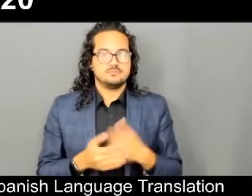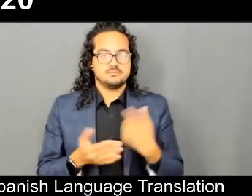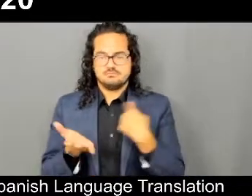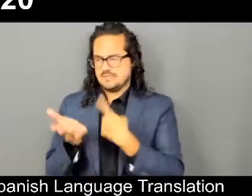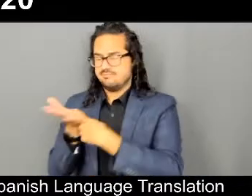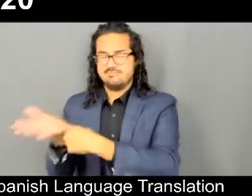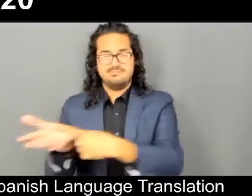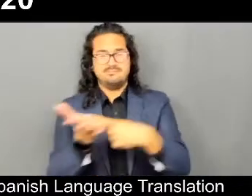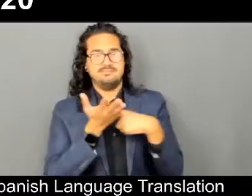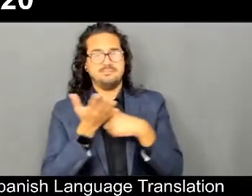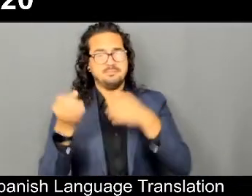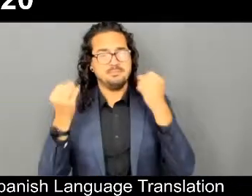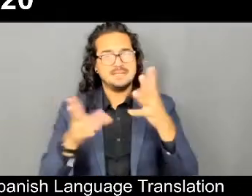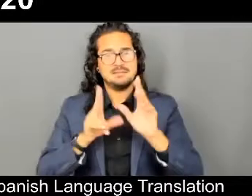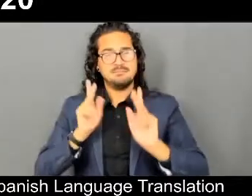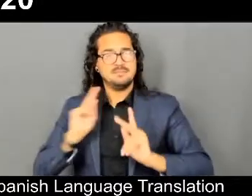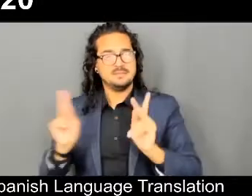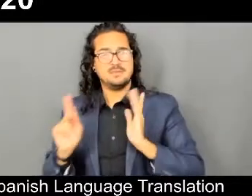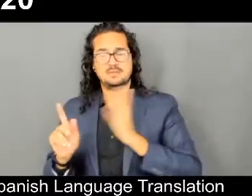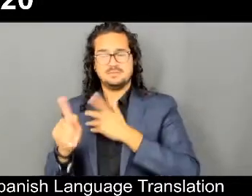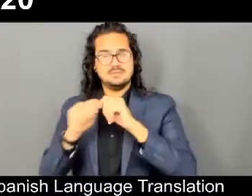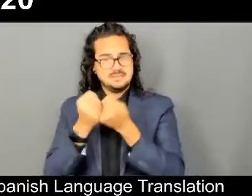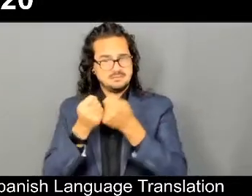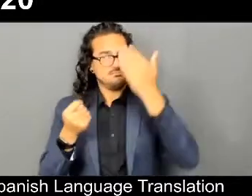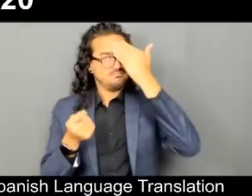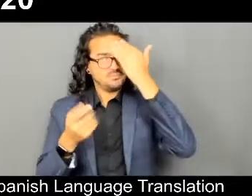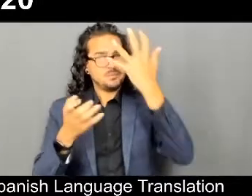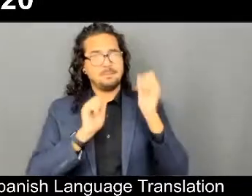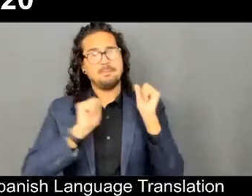but we won't do so until it's safe. Thank you.